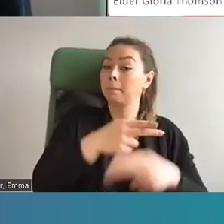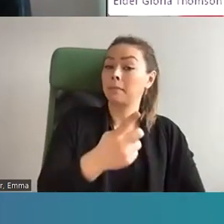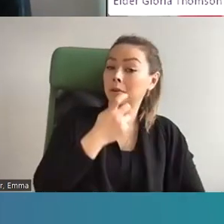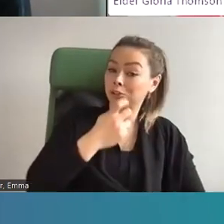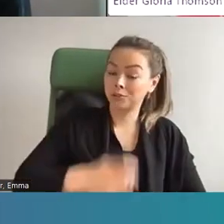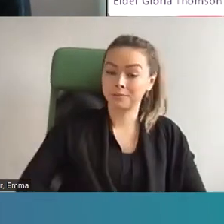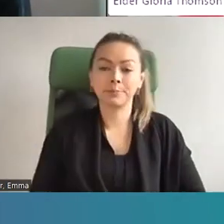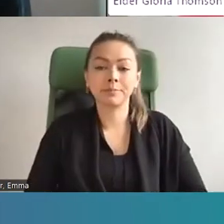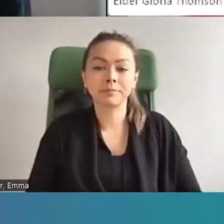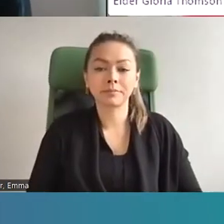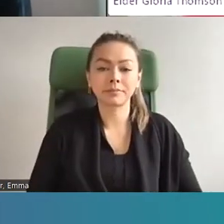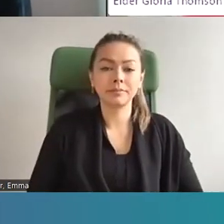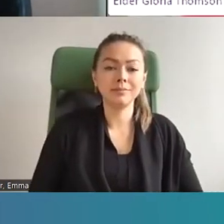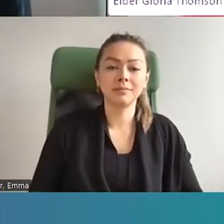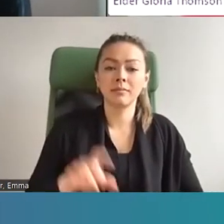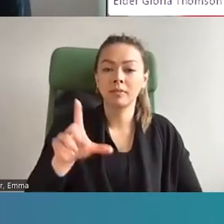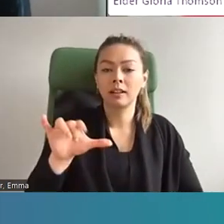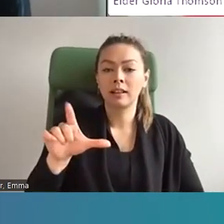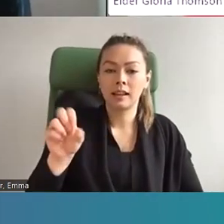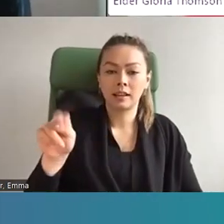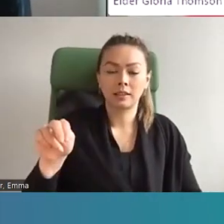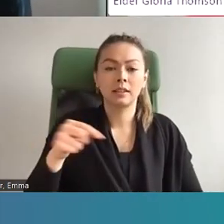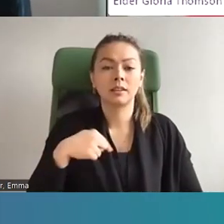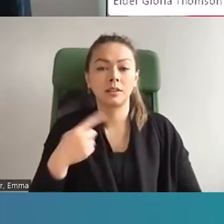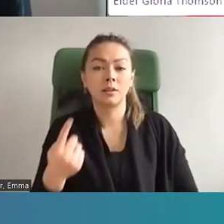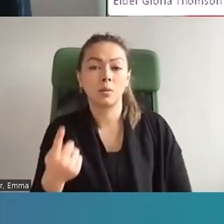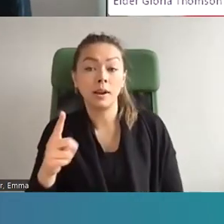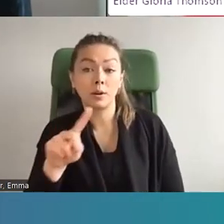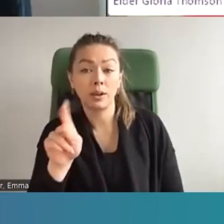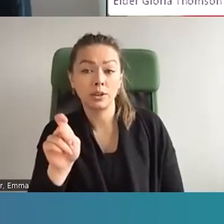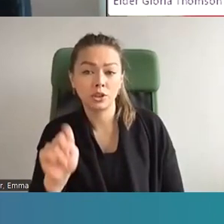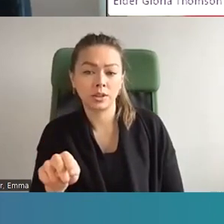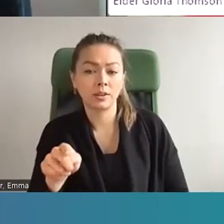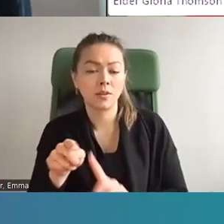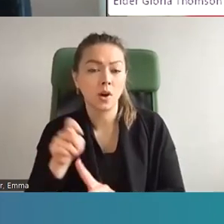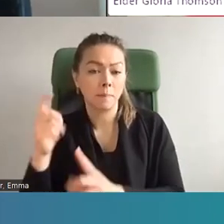Oh, my gosh. Naulaq, I just have a question that specifically asked one of the audience